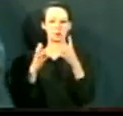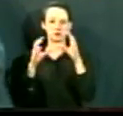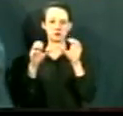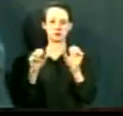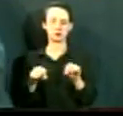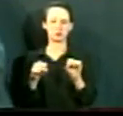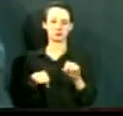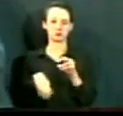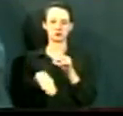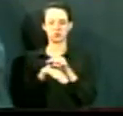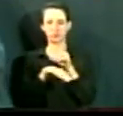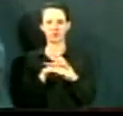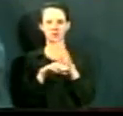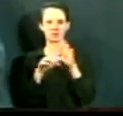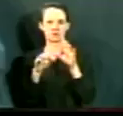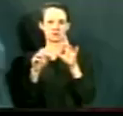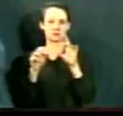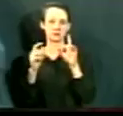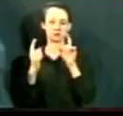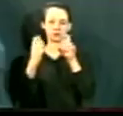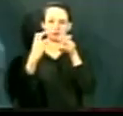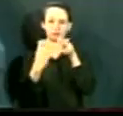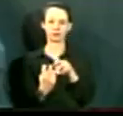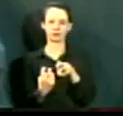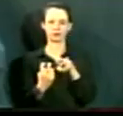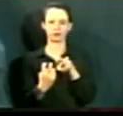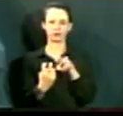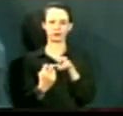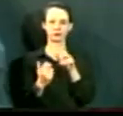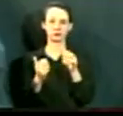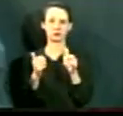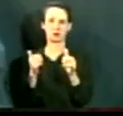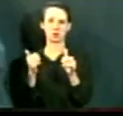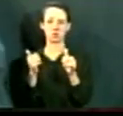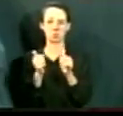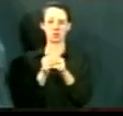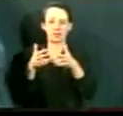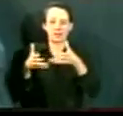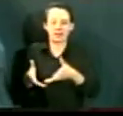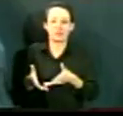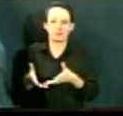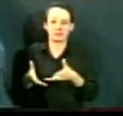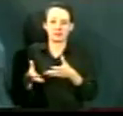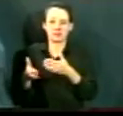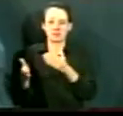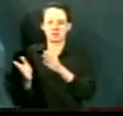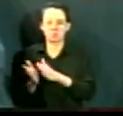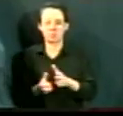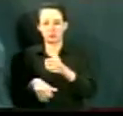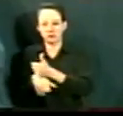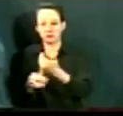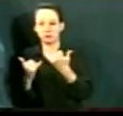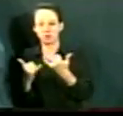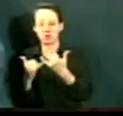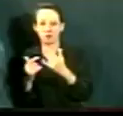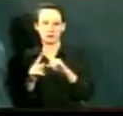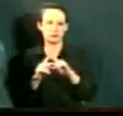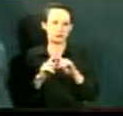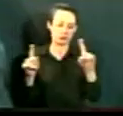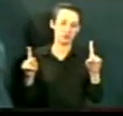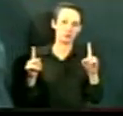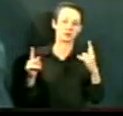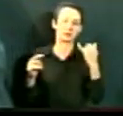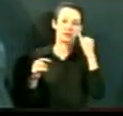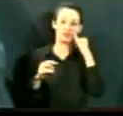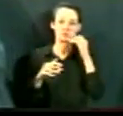going to get with leaving the current plan in place is starkly different than what they're going to get if we go